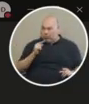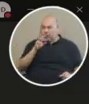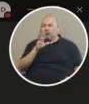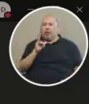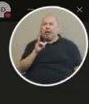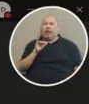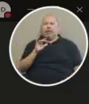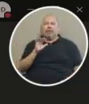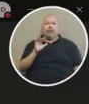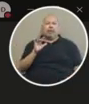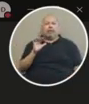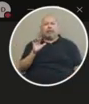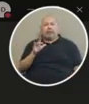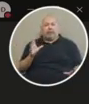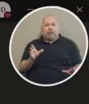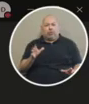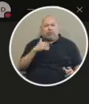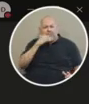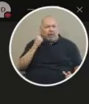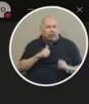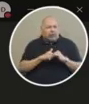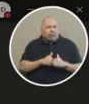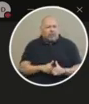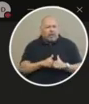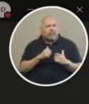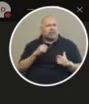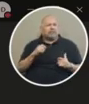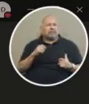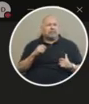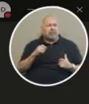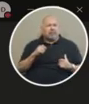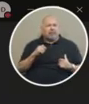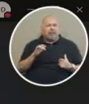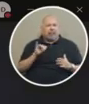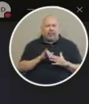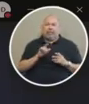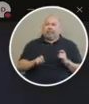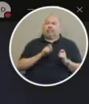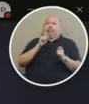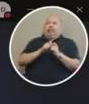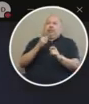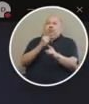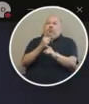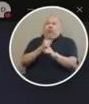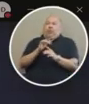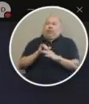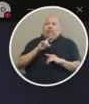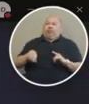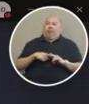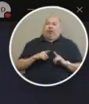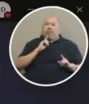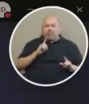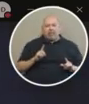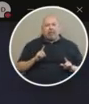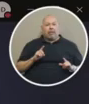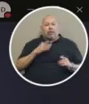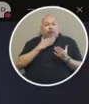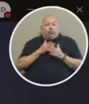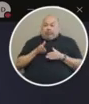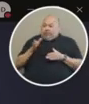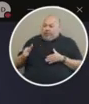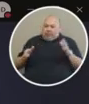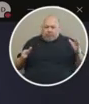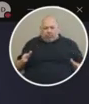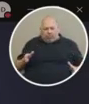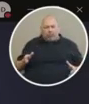to encourage better compliance? And that's exactly it. And it's about being a neighbor. It's being the